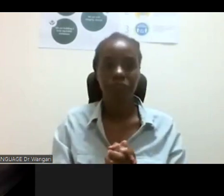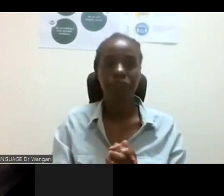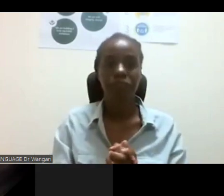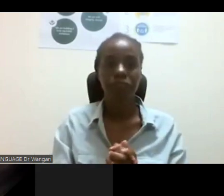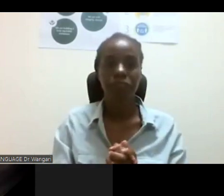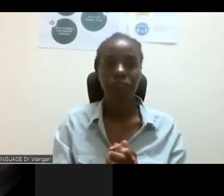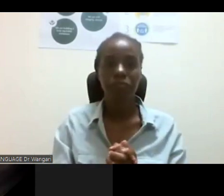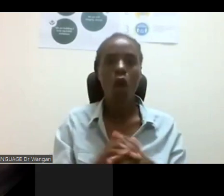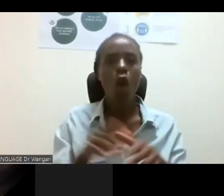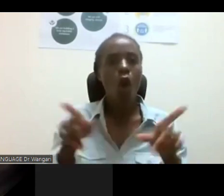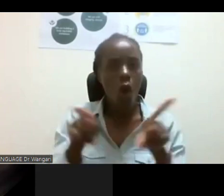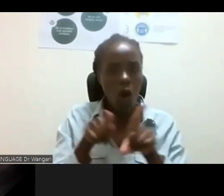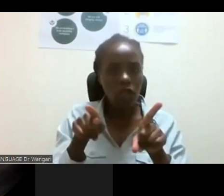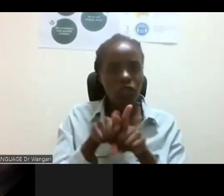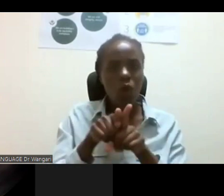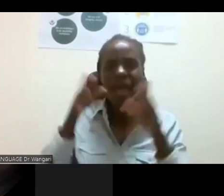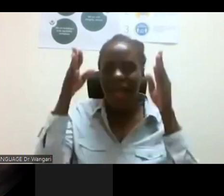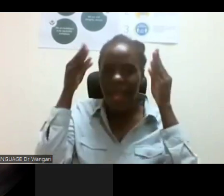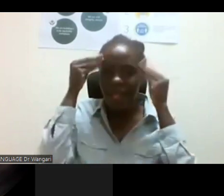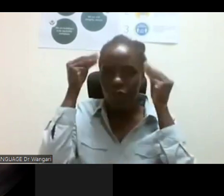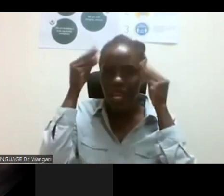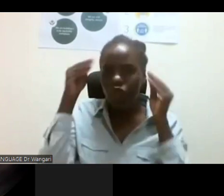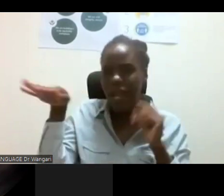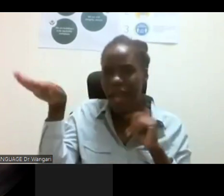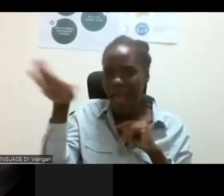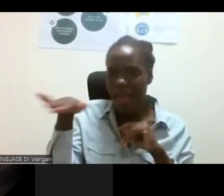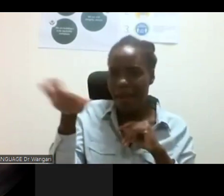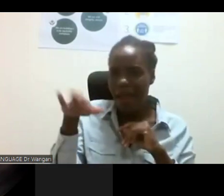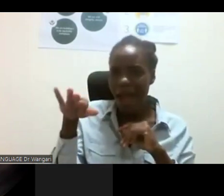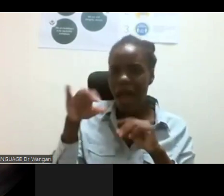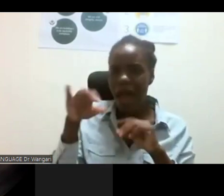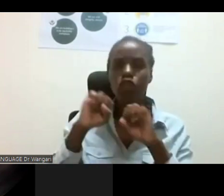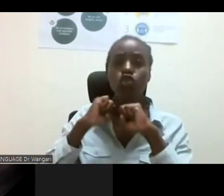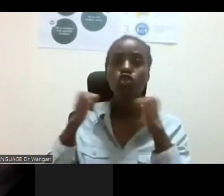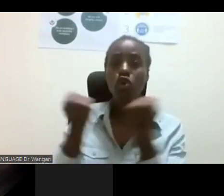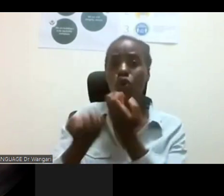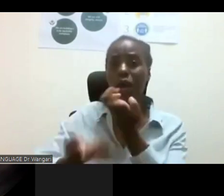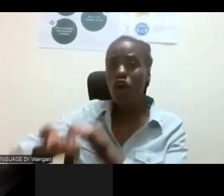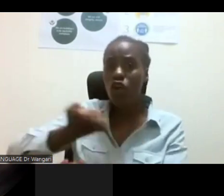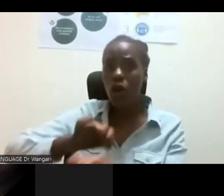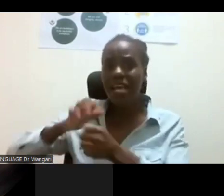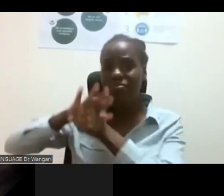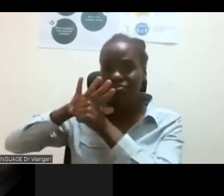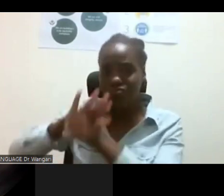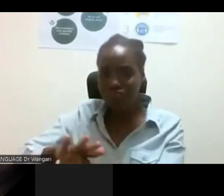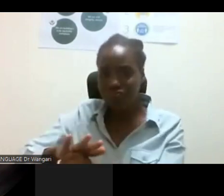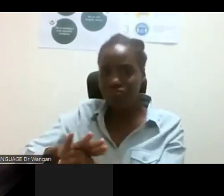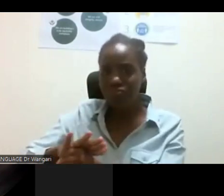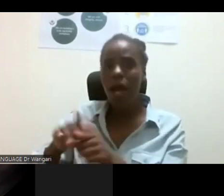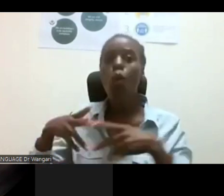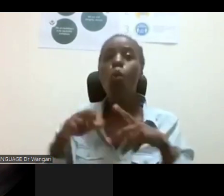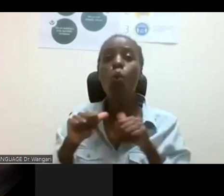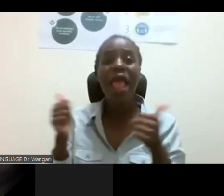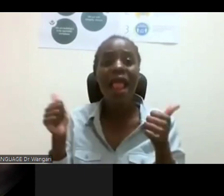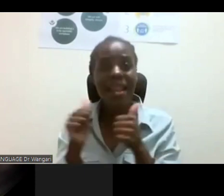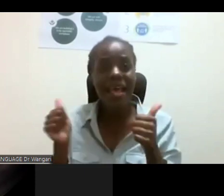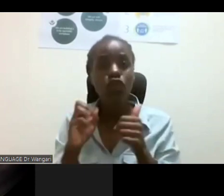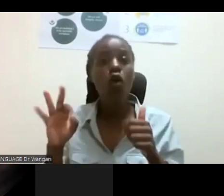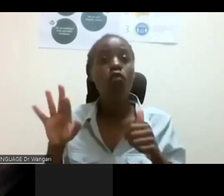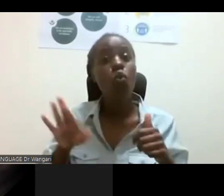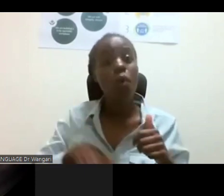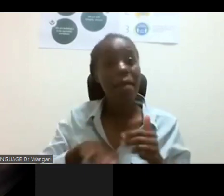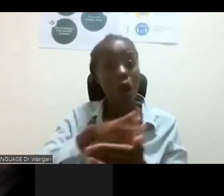On the education, socio-economical discrimination and wellness of all women should be tackled